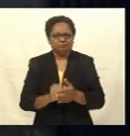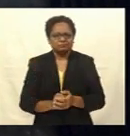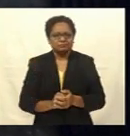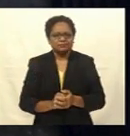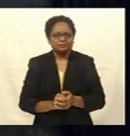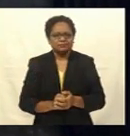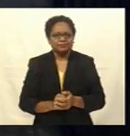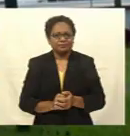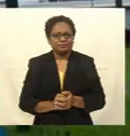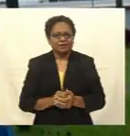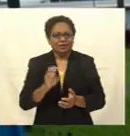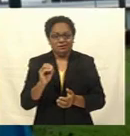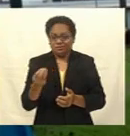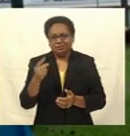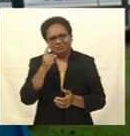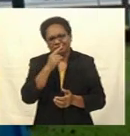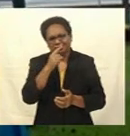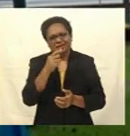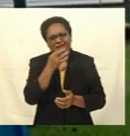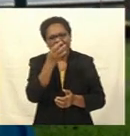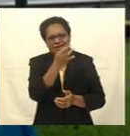don't have any other choice.